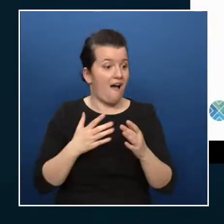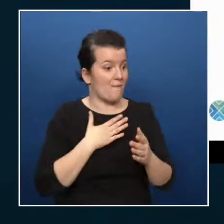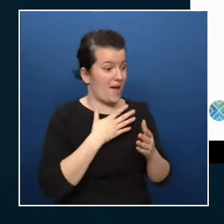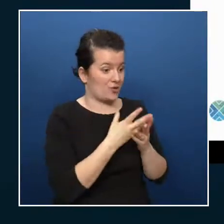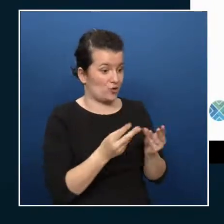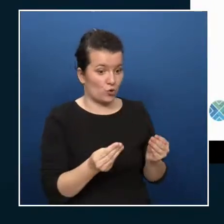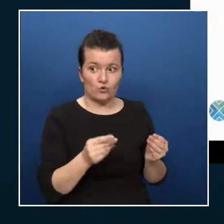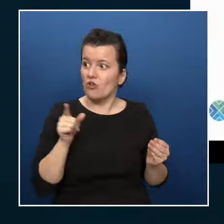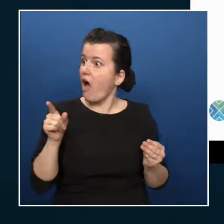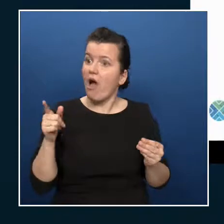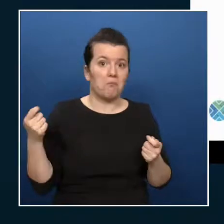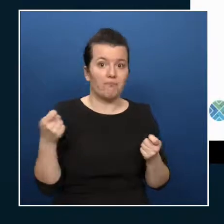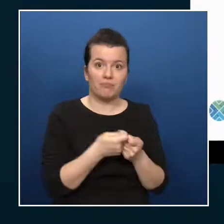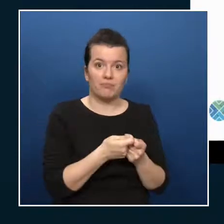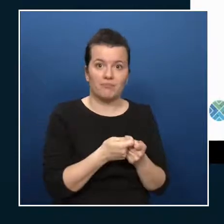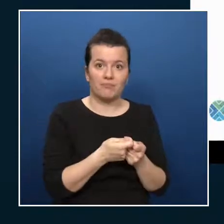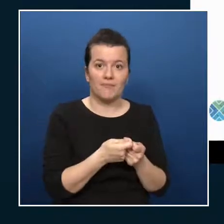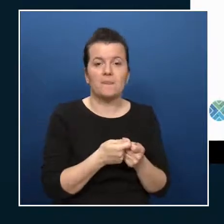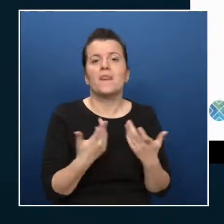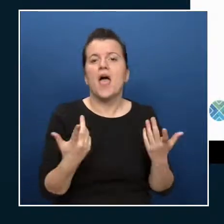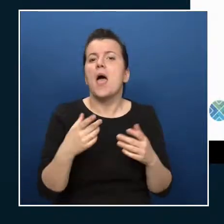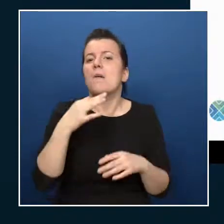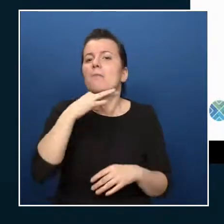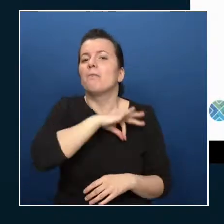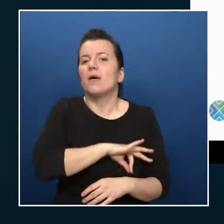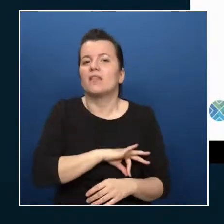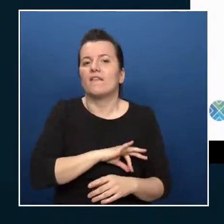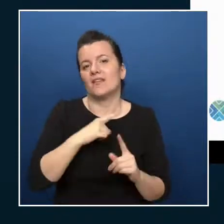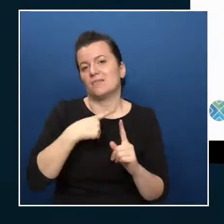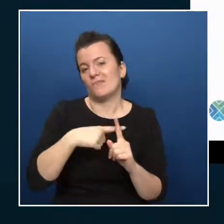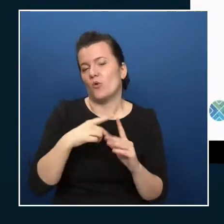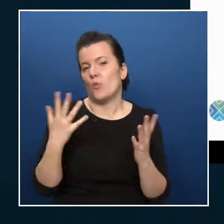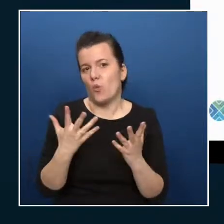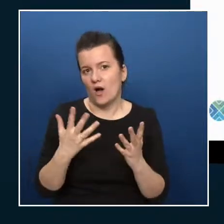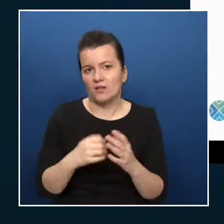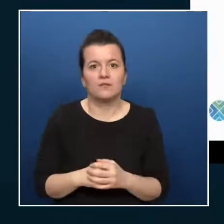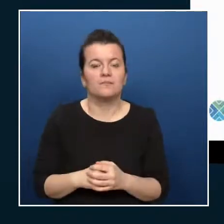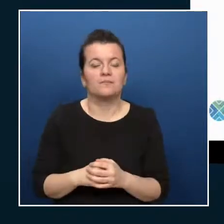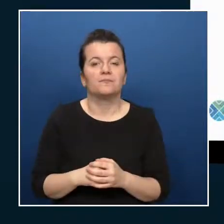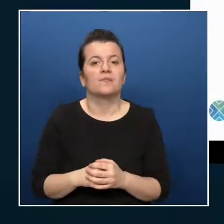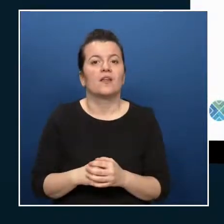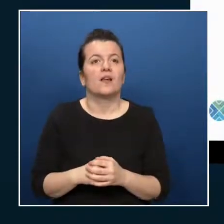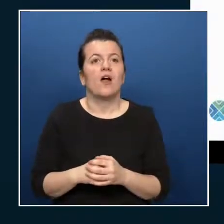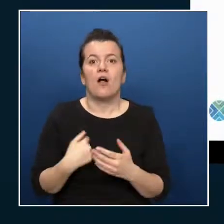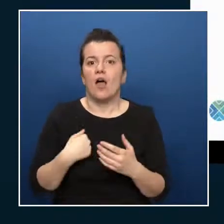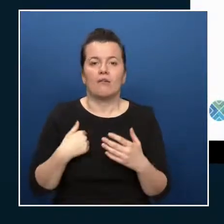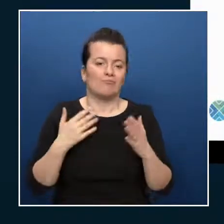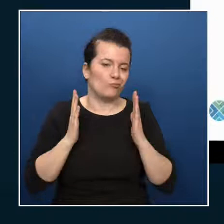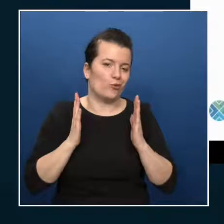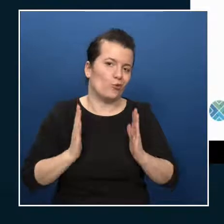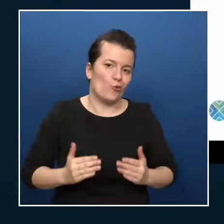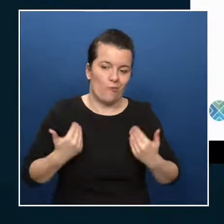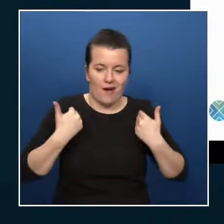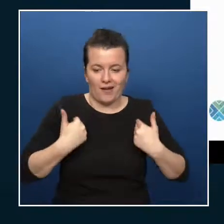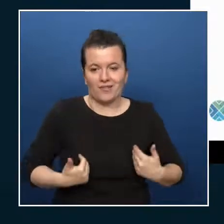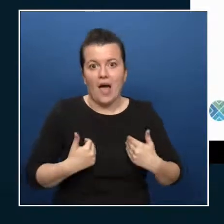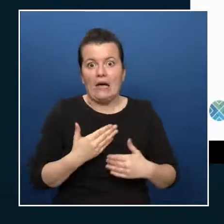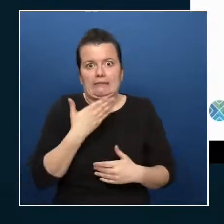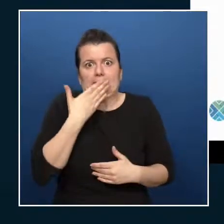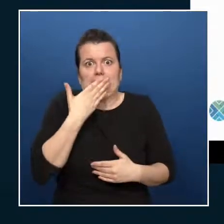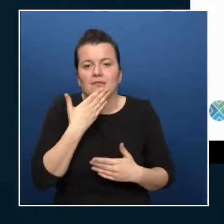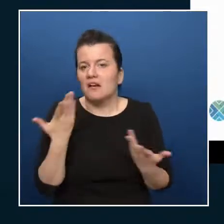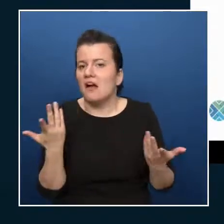And infrastructure as code has several benefits. It lowers the potential for human errors. You can create